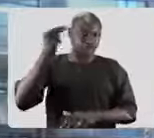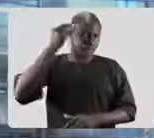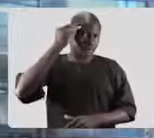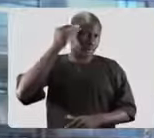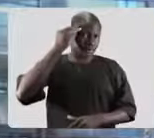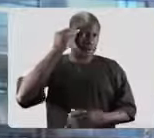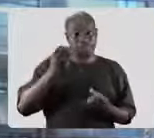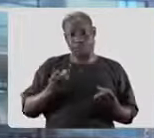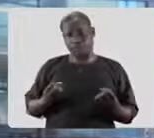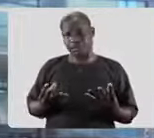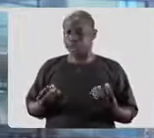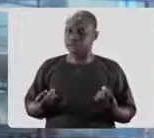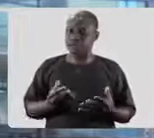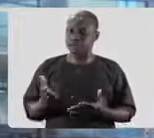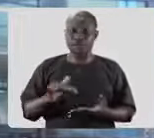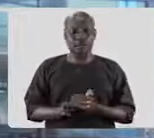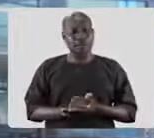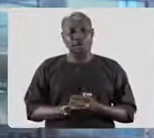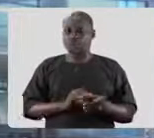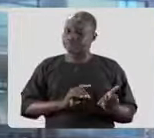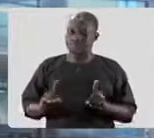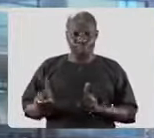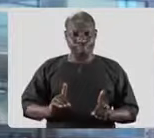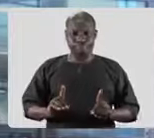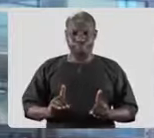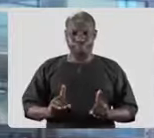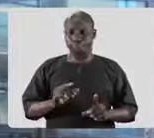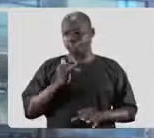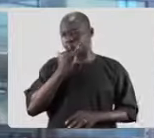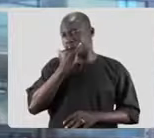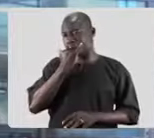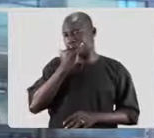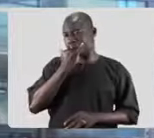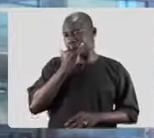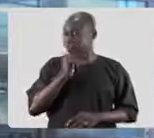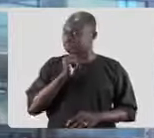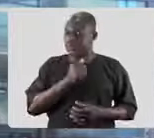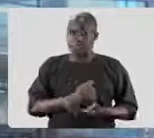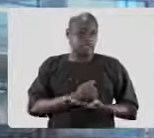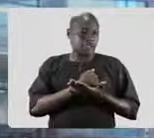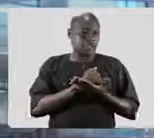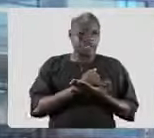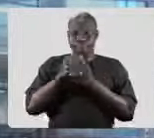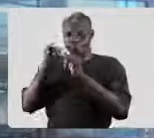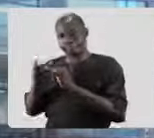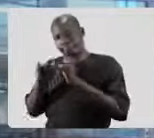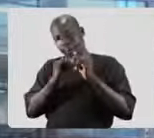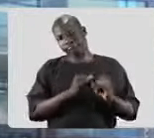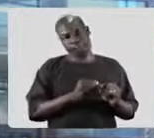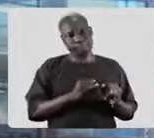Emwa yen yankasa. Se ye individuals. Enafi se ye ye